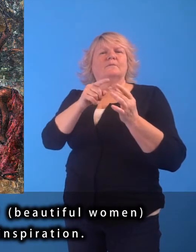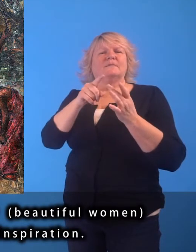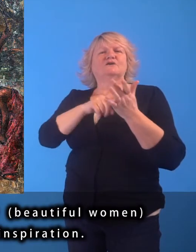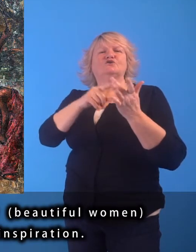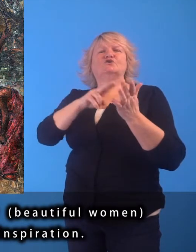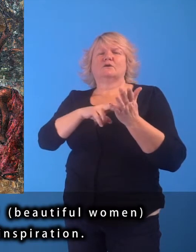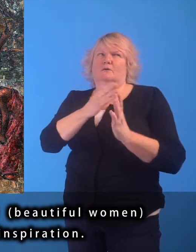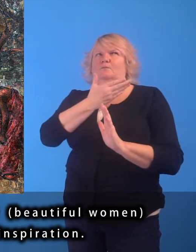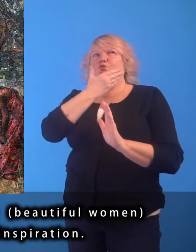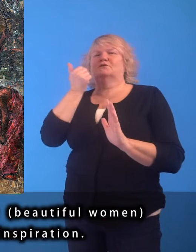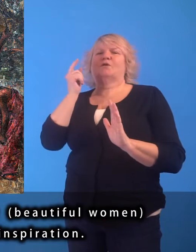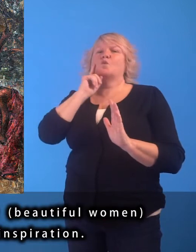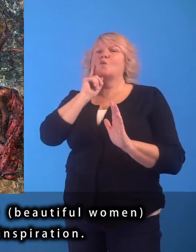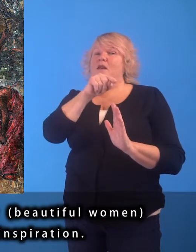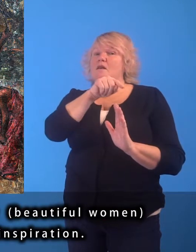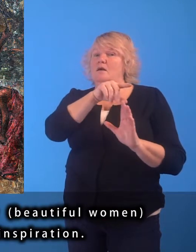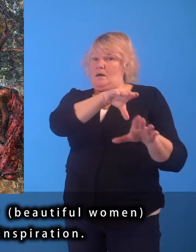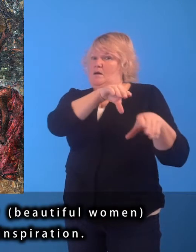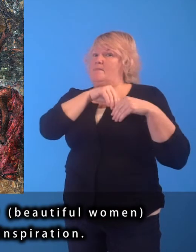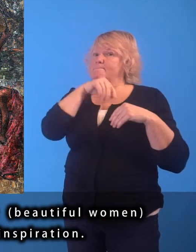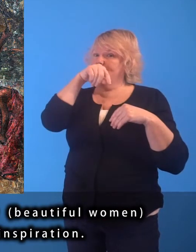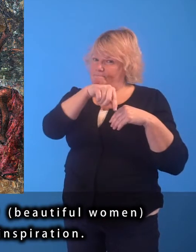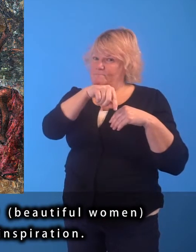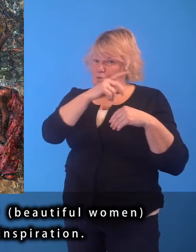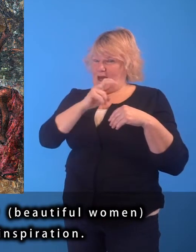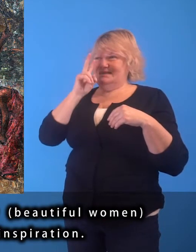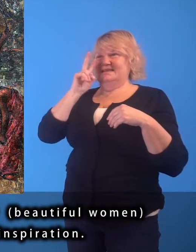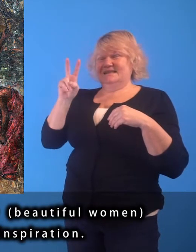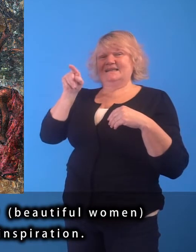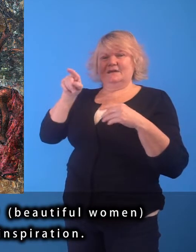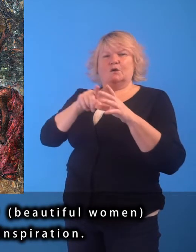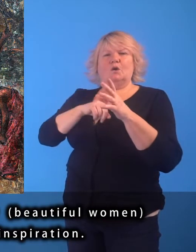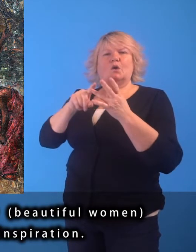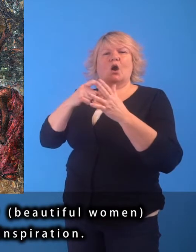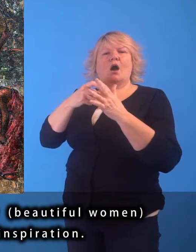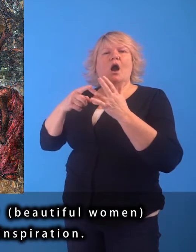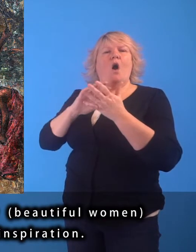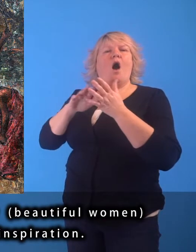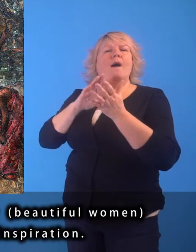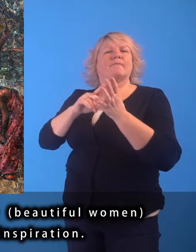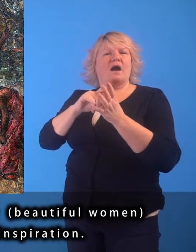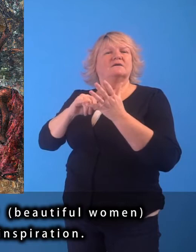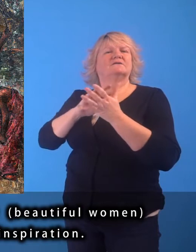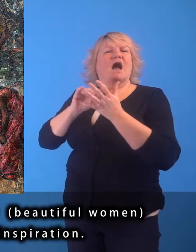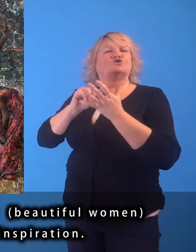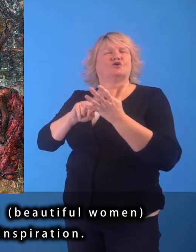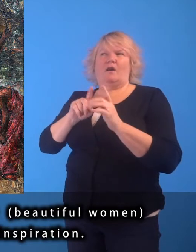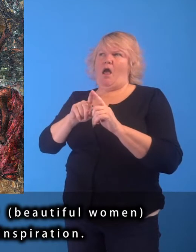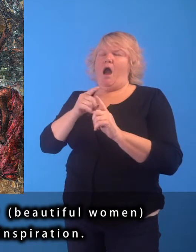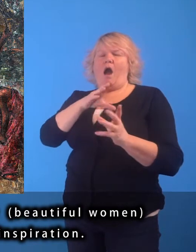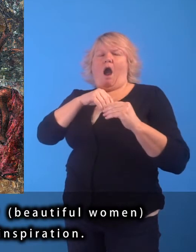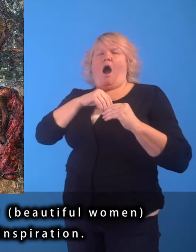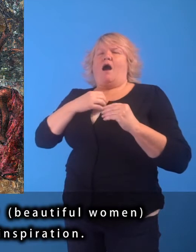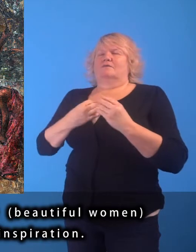He also took the subject of bijin, beautiful women, seen in Yokohama shashin,